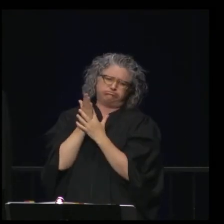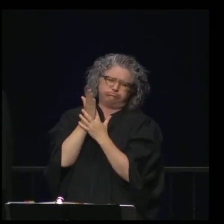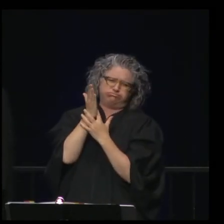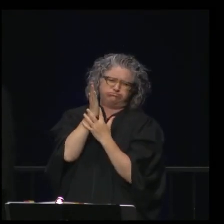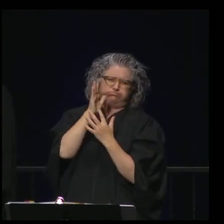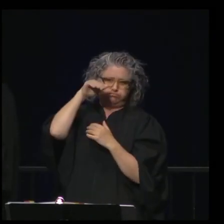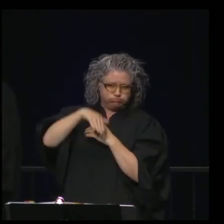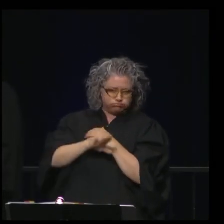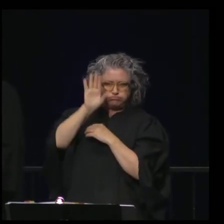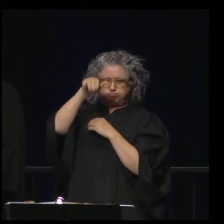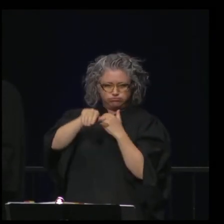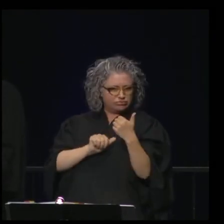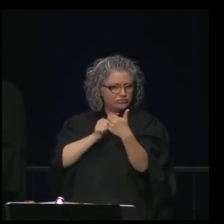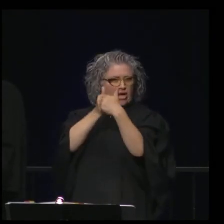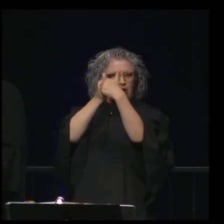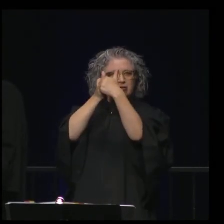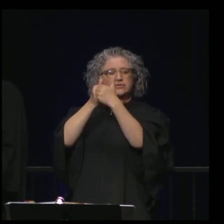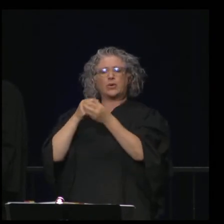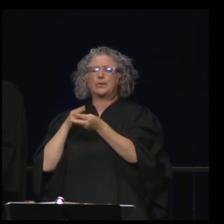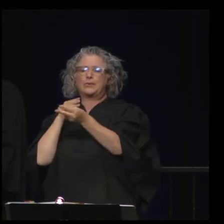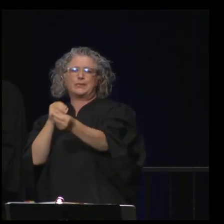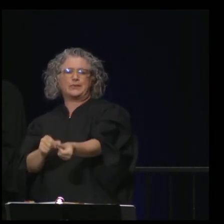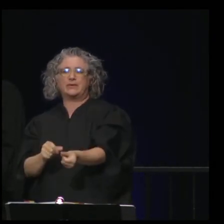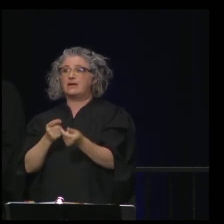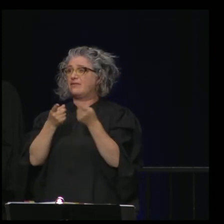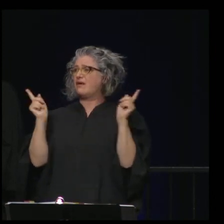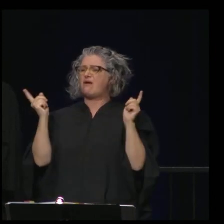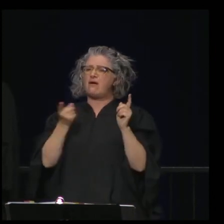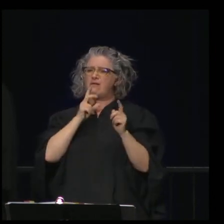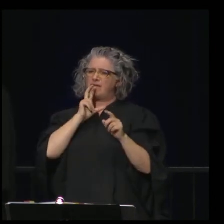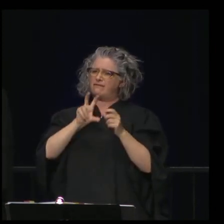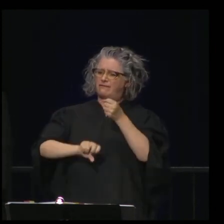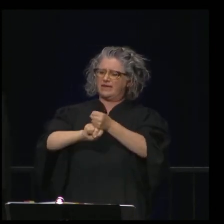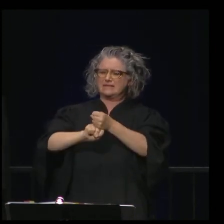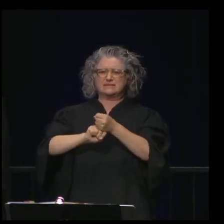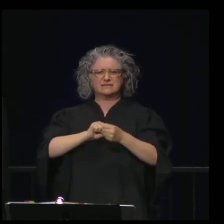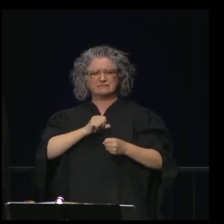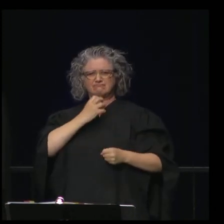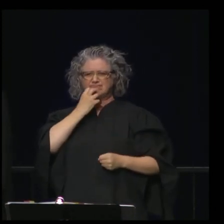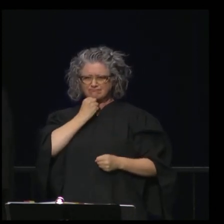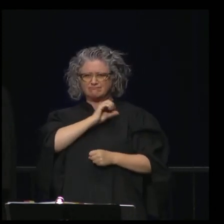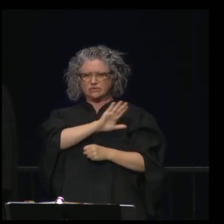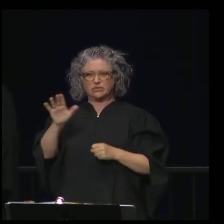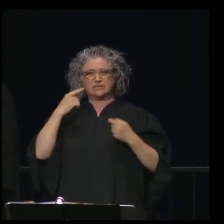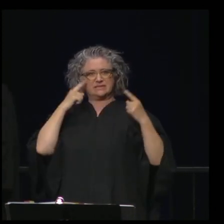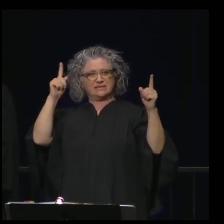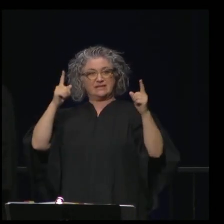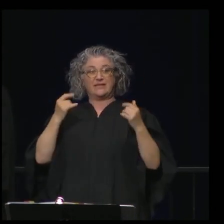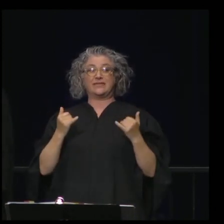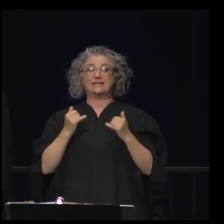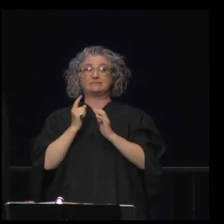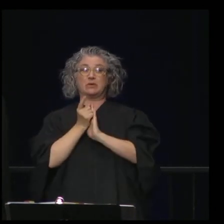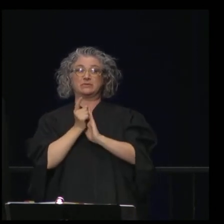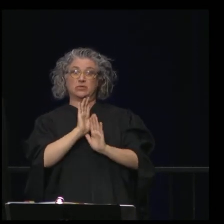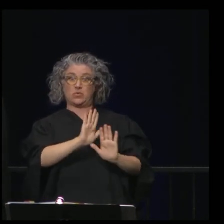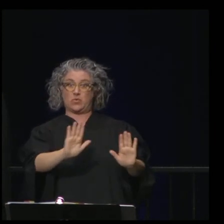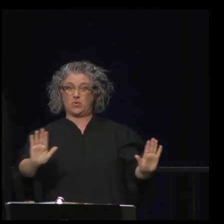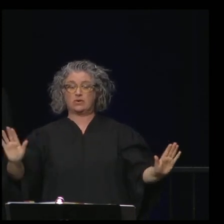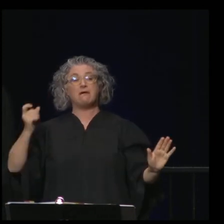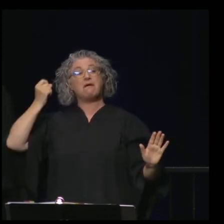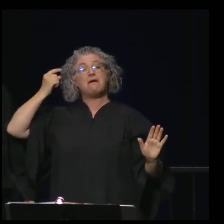Through it all, they have always been invested in your success. This moment is yours, but it's a moment for